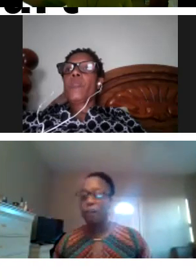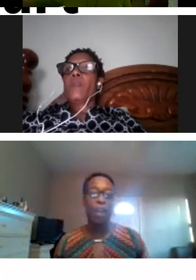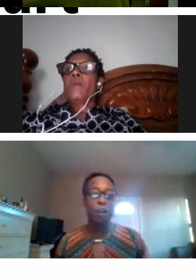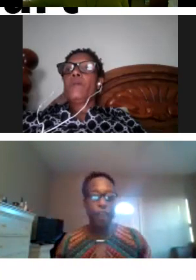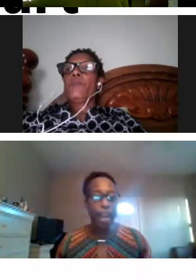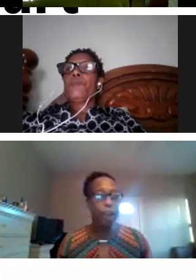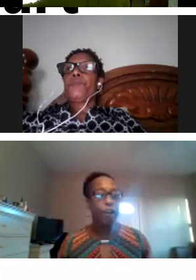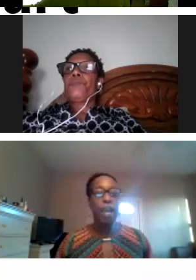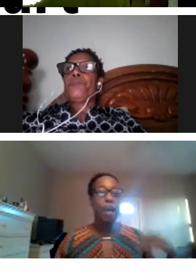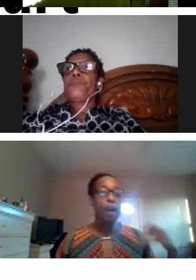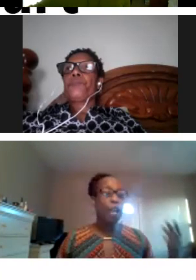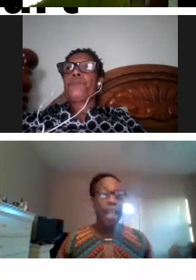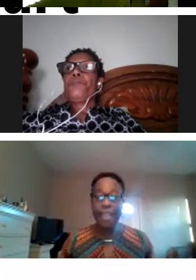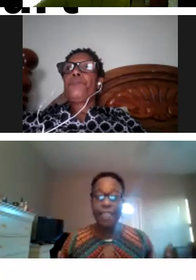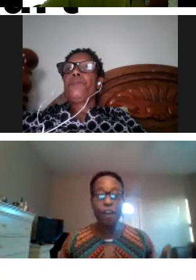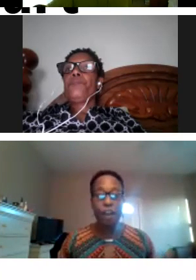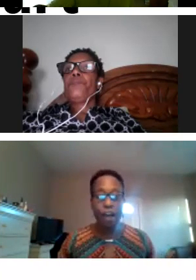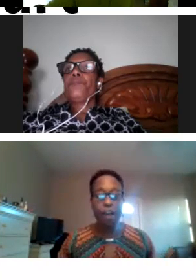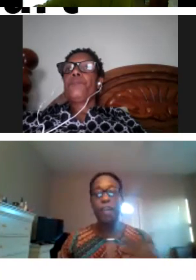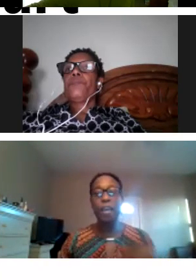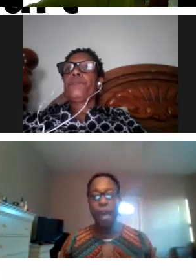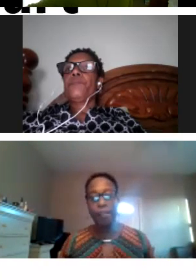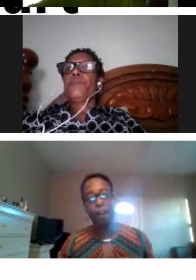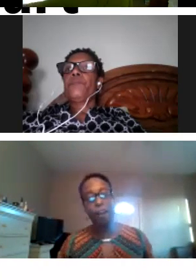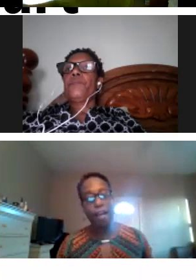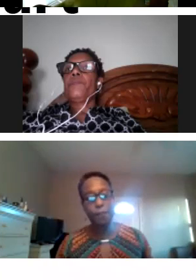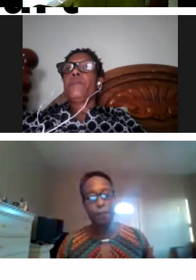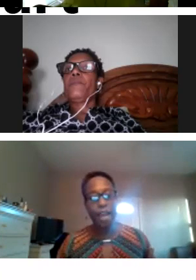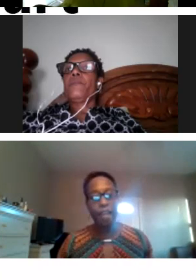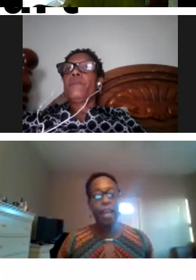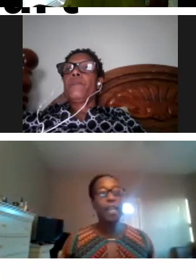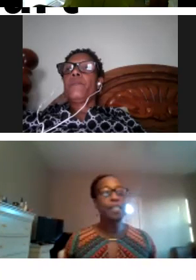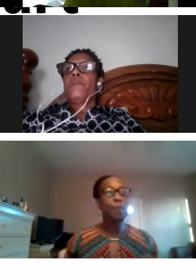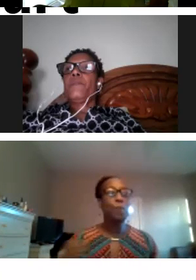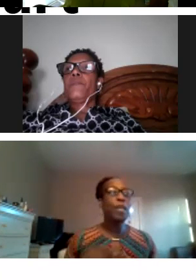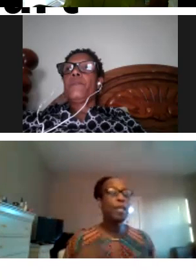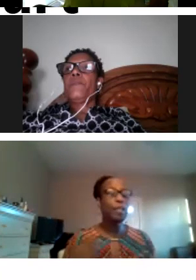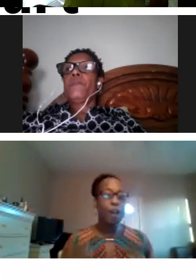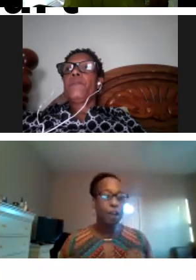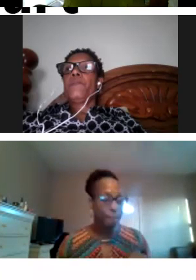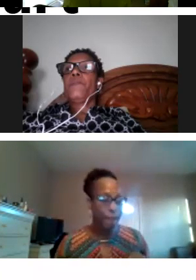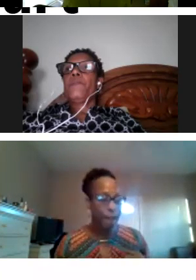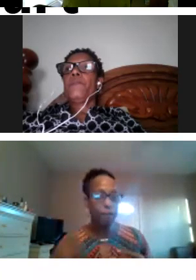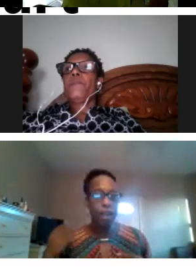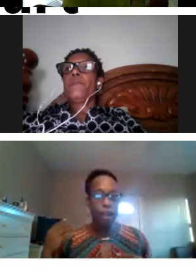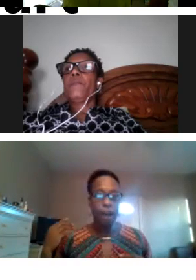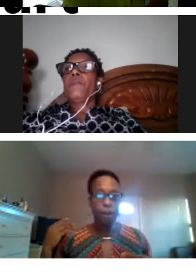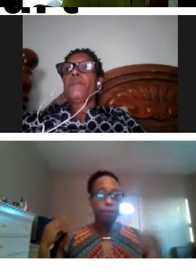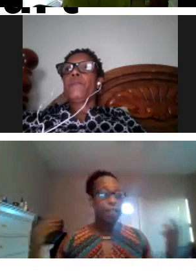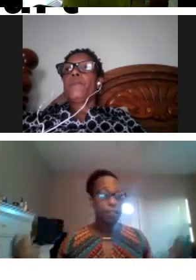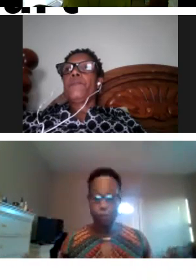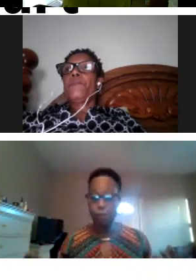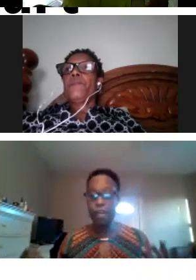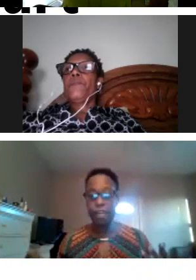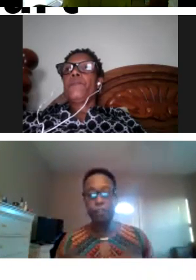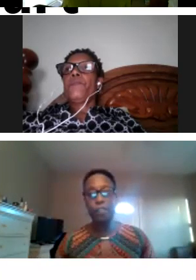how healthcare or lack thereof impacts our lives, right? And so when we talk about